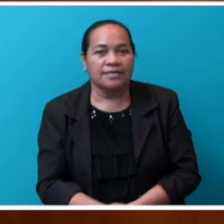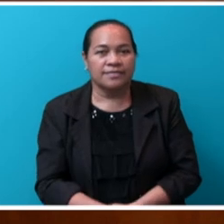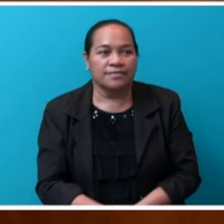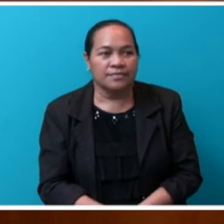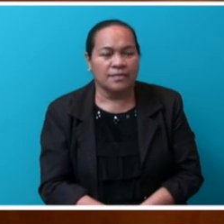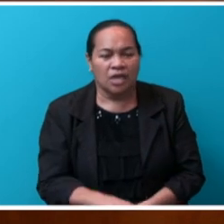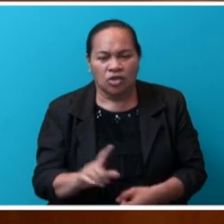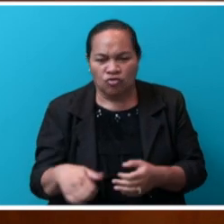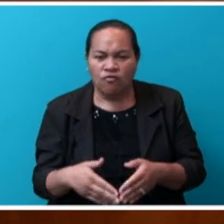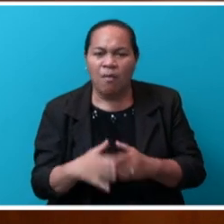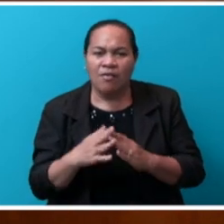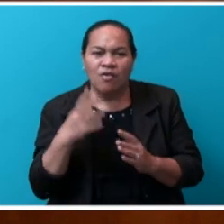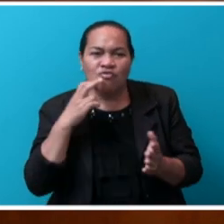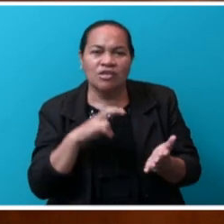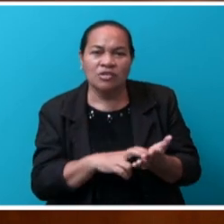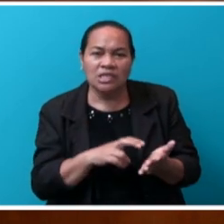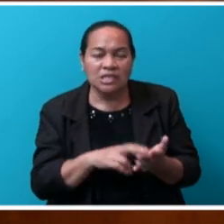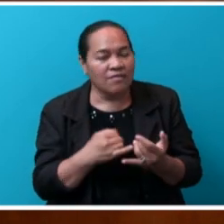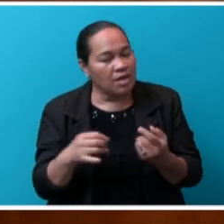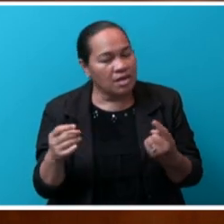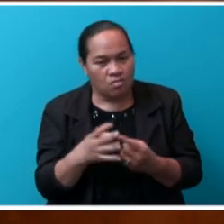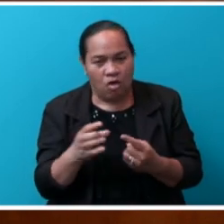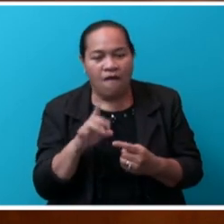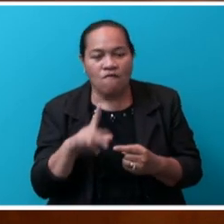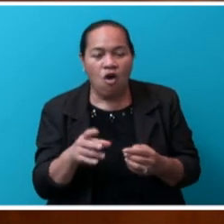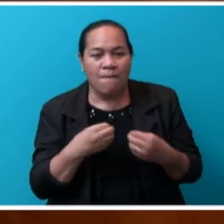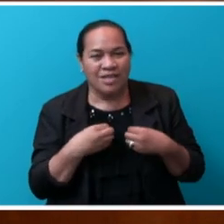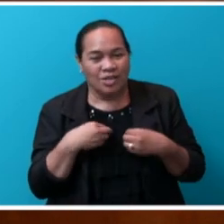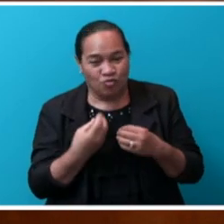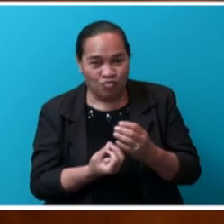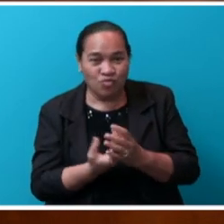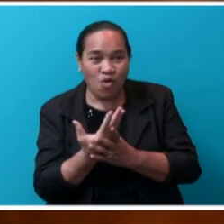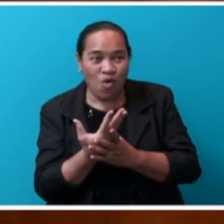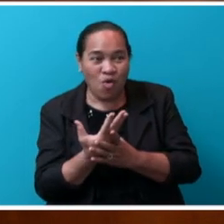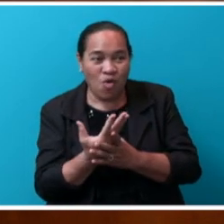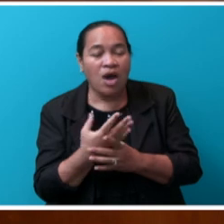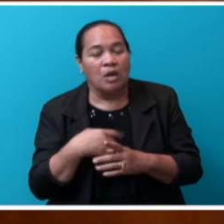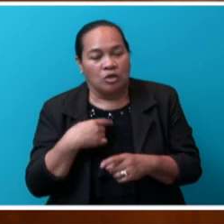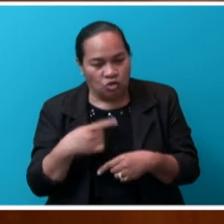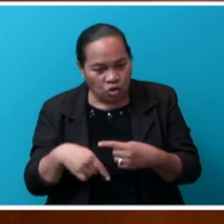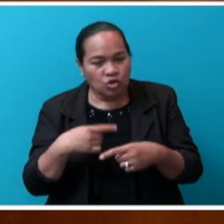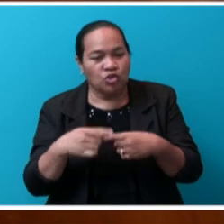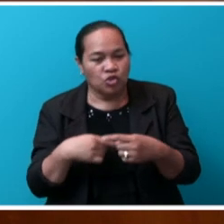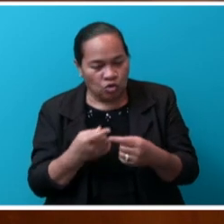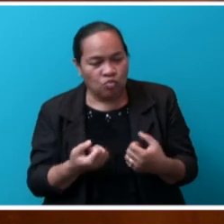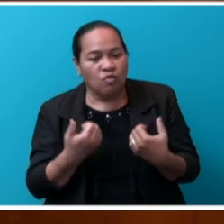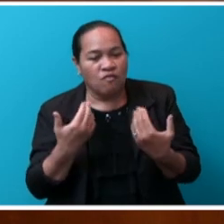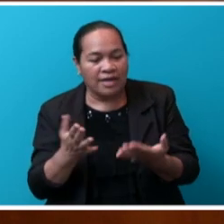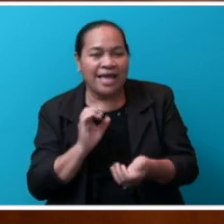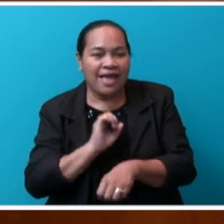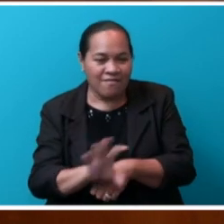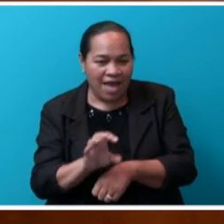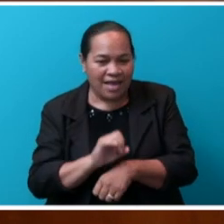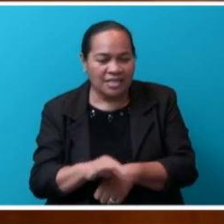Formalization and registration are essential for business growth, and our team continuously provides business advisory and